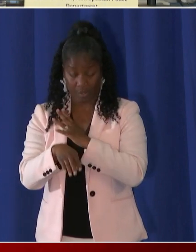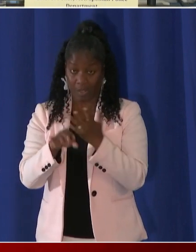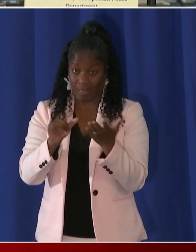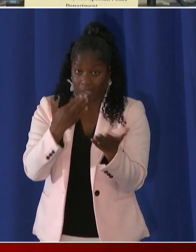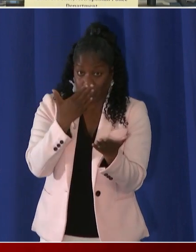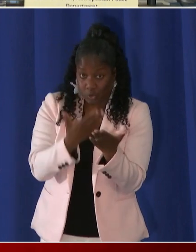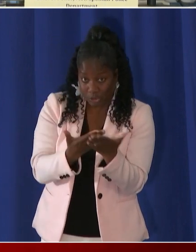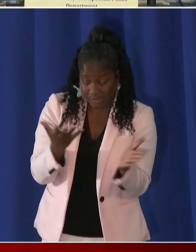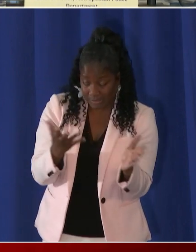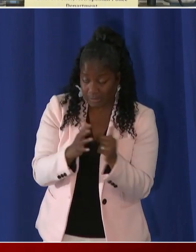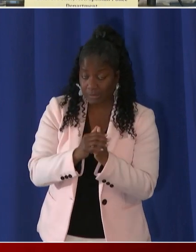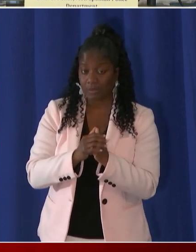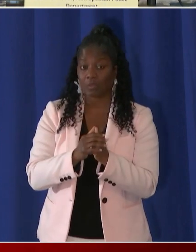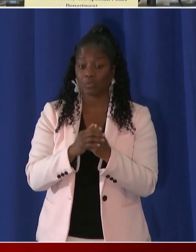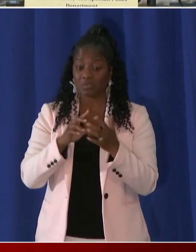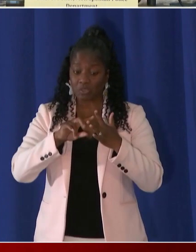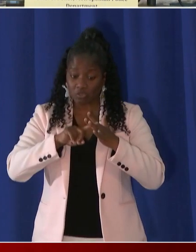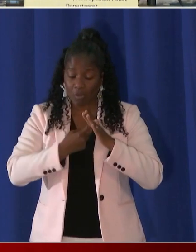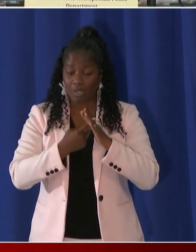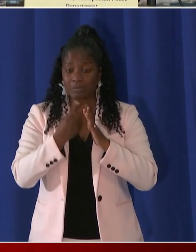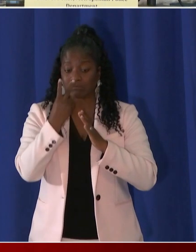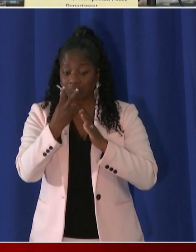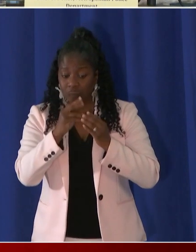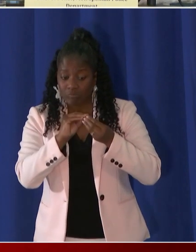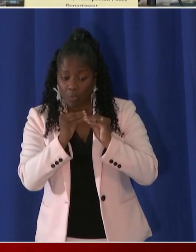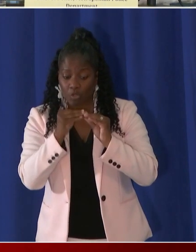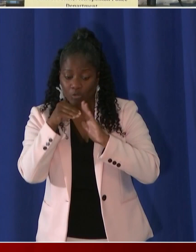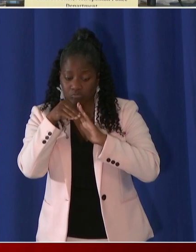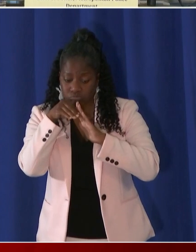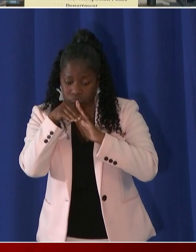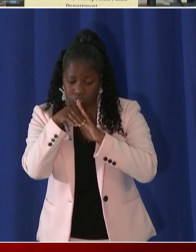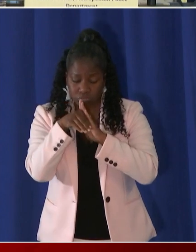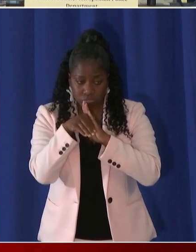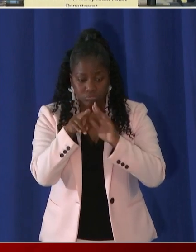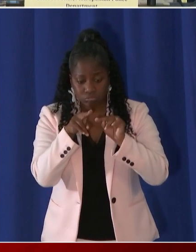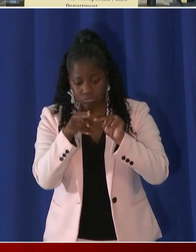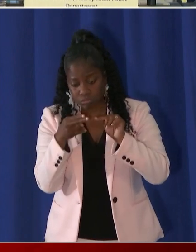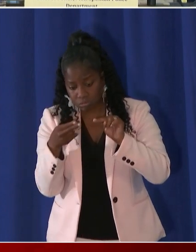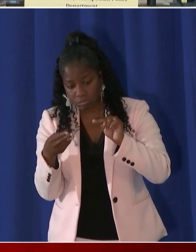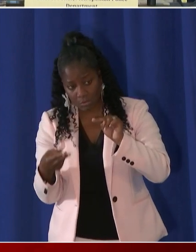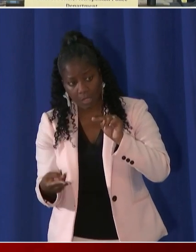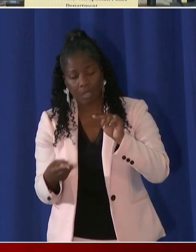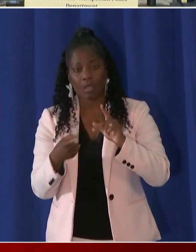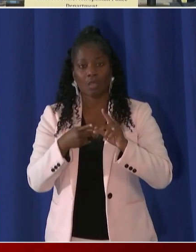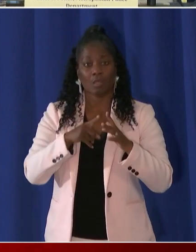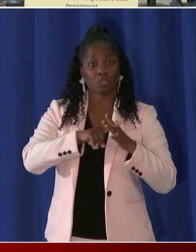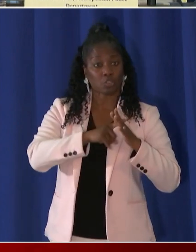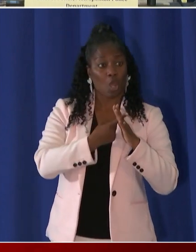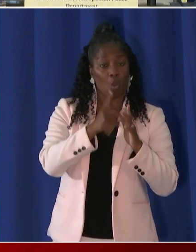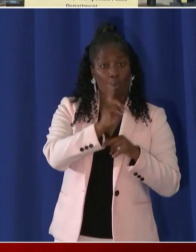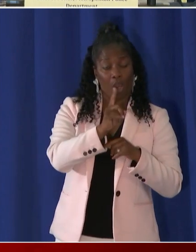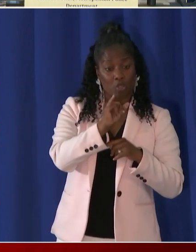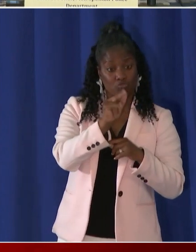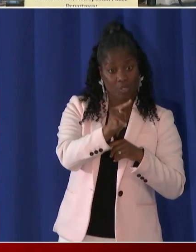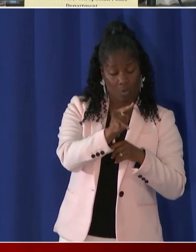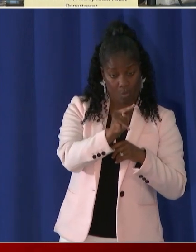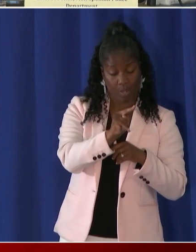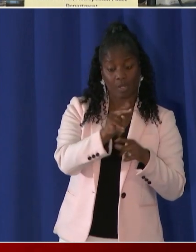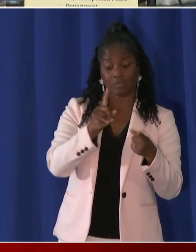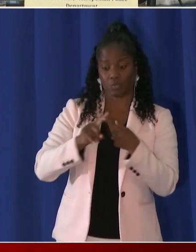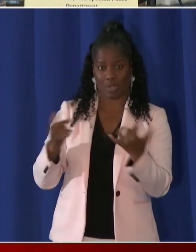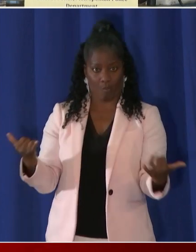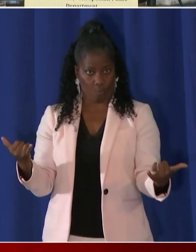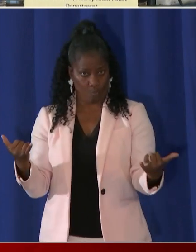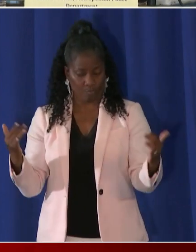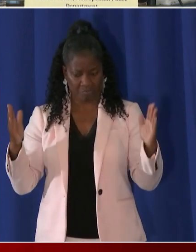is a good thing. We're starting to see the robbery number trend downward a little bit, starting from looking at where we were in January to